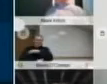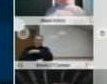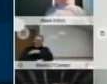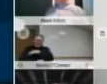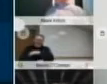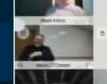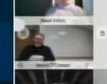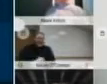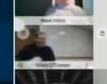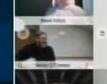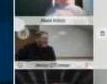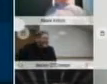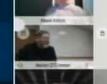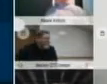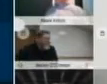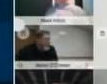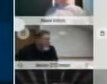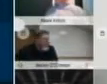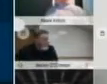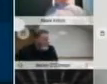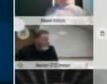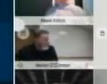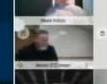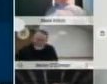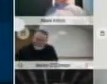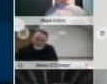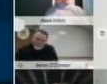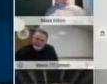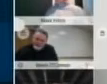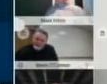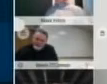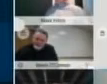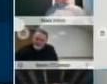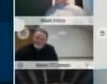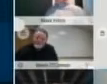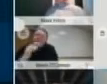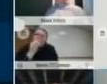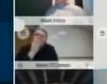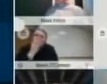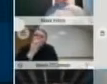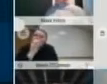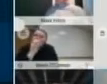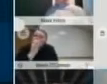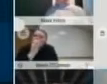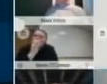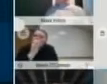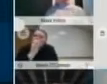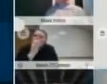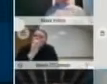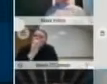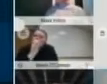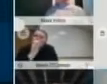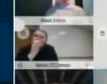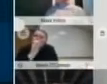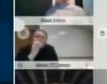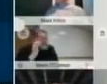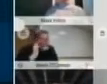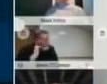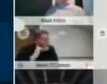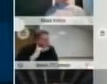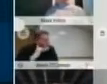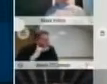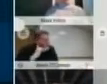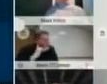the reason for the opposition. Our first reason is we're opposed on the basis of the developer having